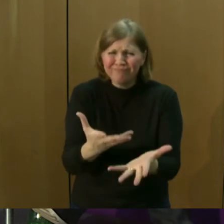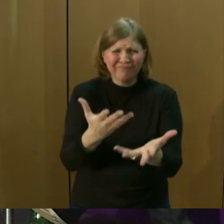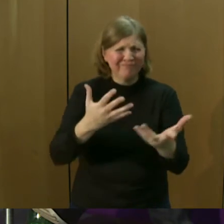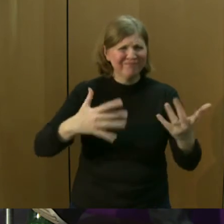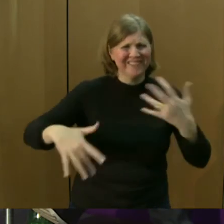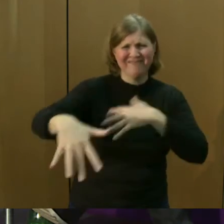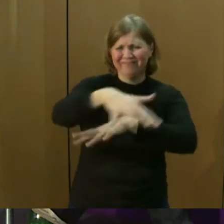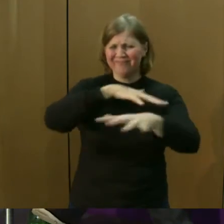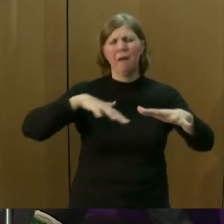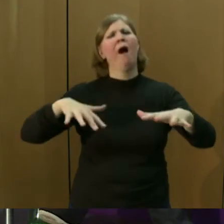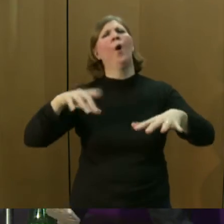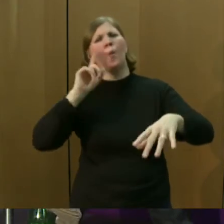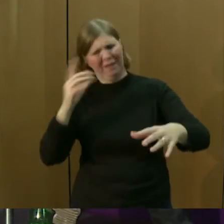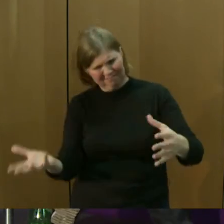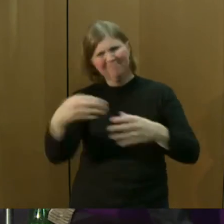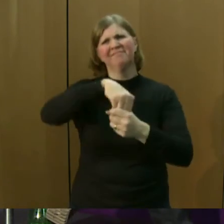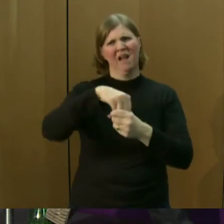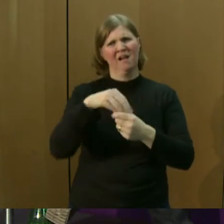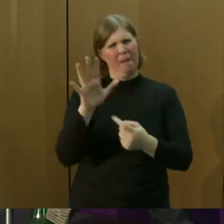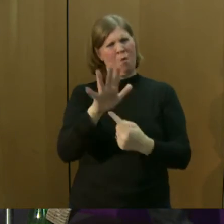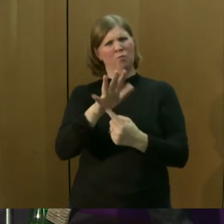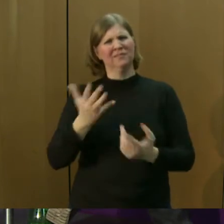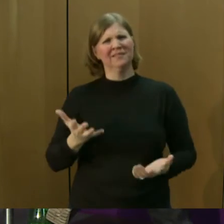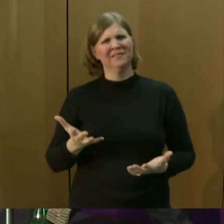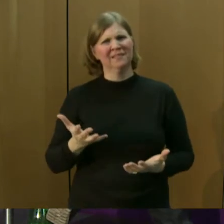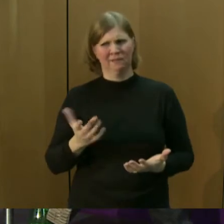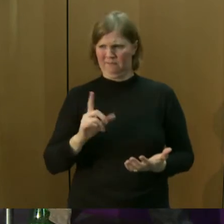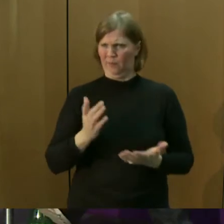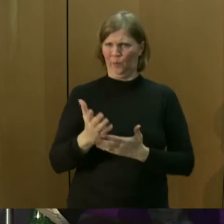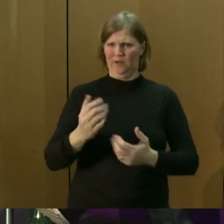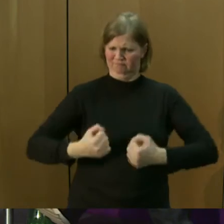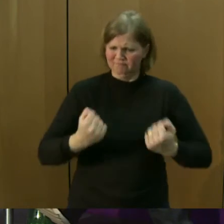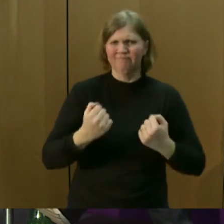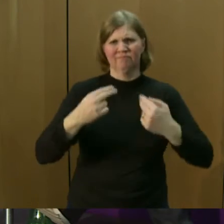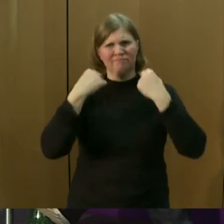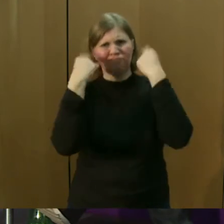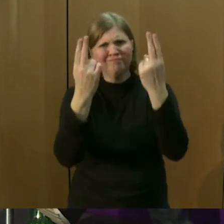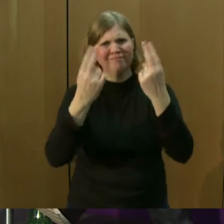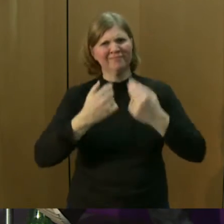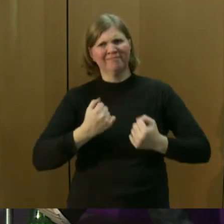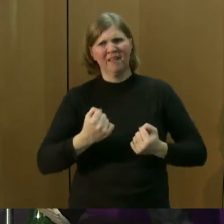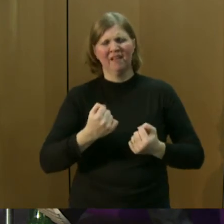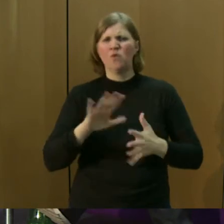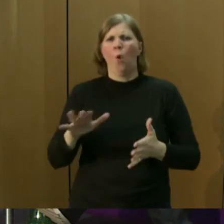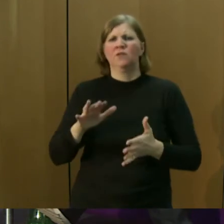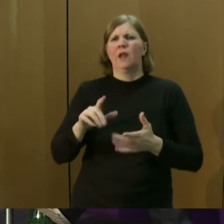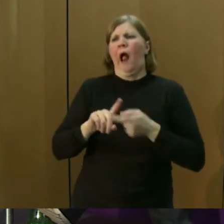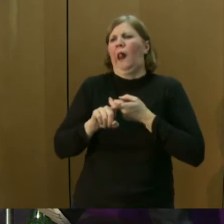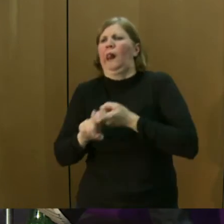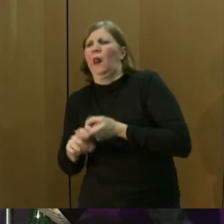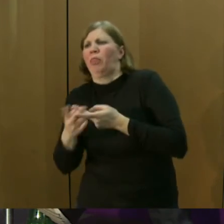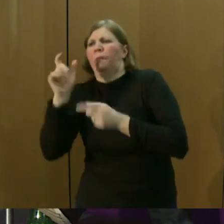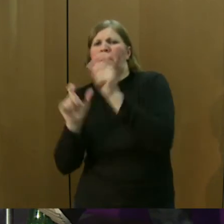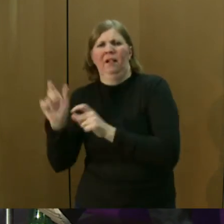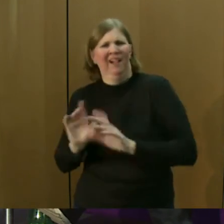what you're doing. You don't have to rely on other people, essentially. There's still all the difficulties